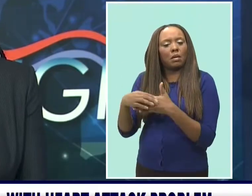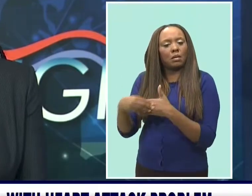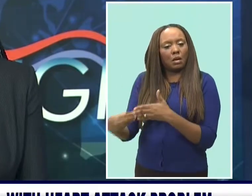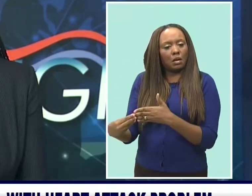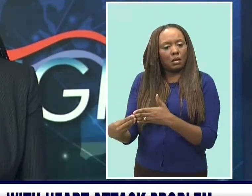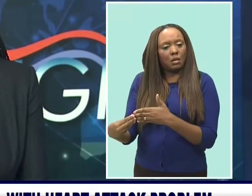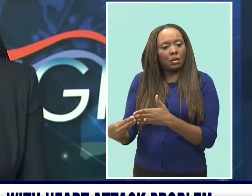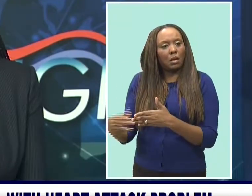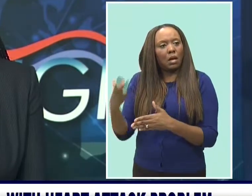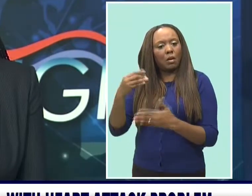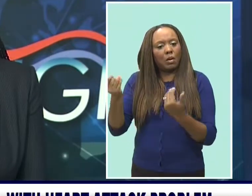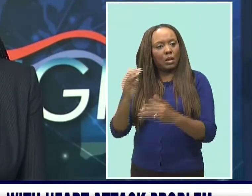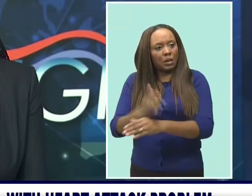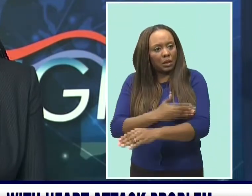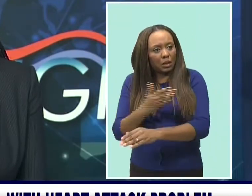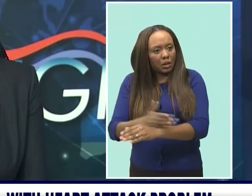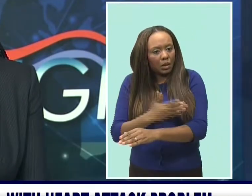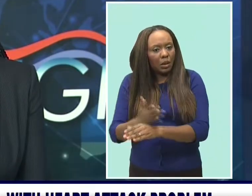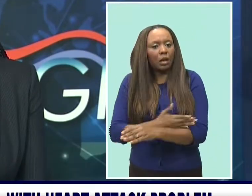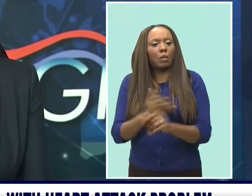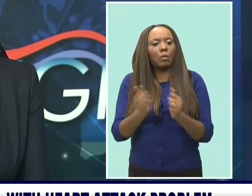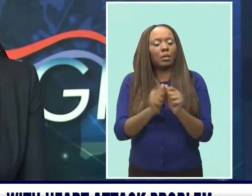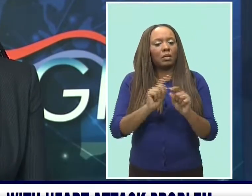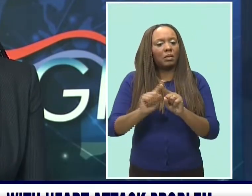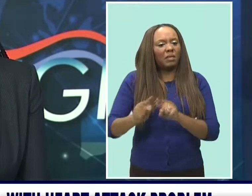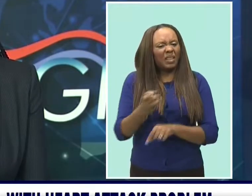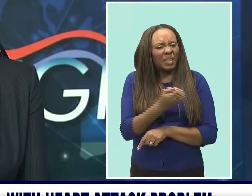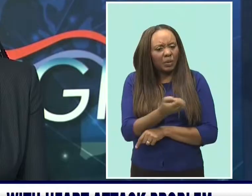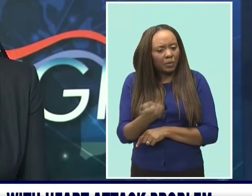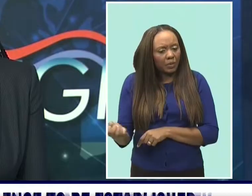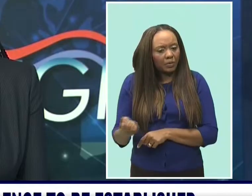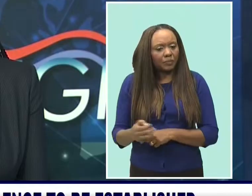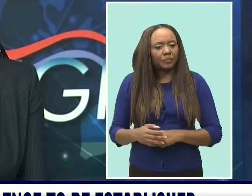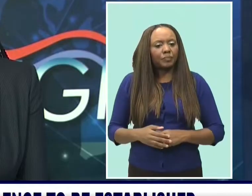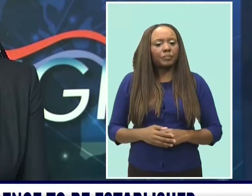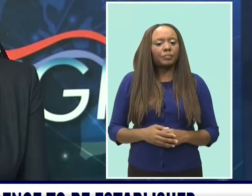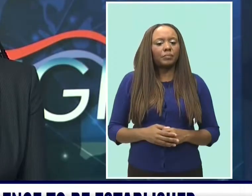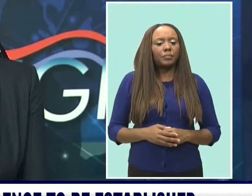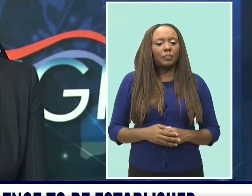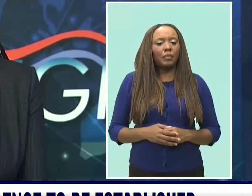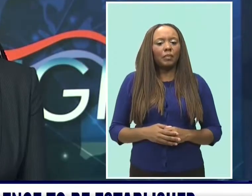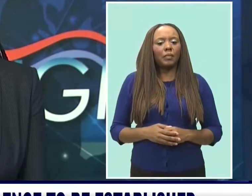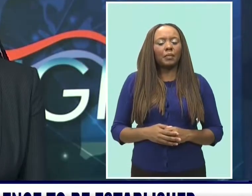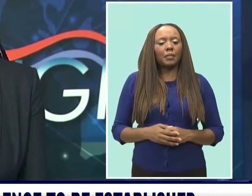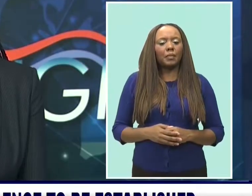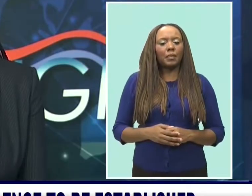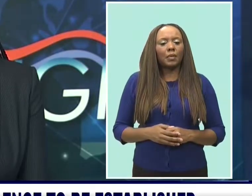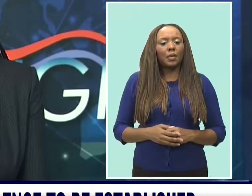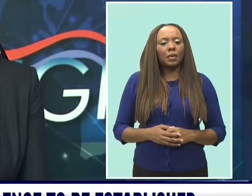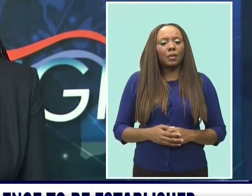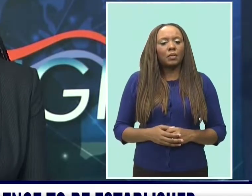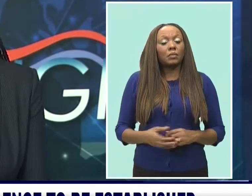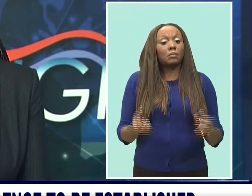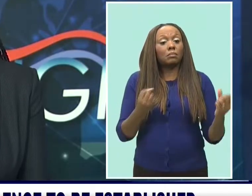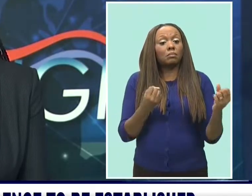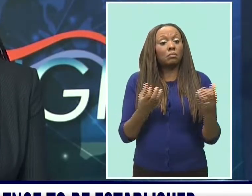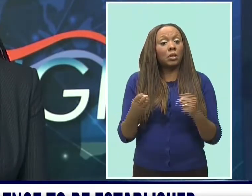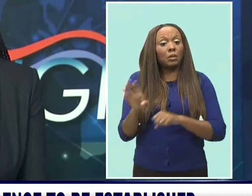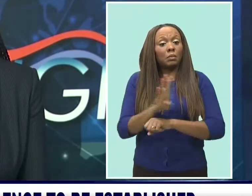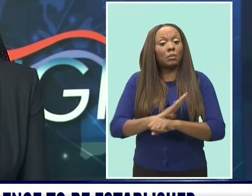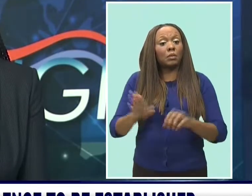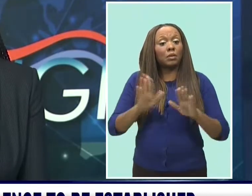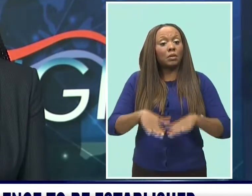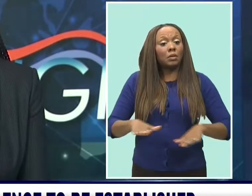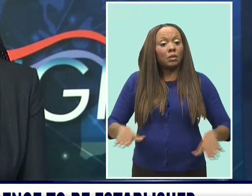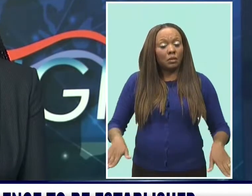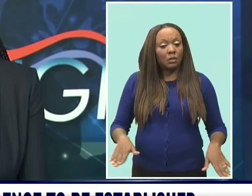to update the facilities' equipment. Now, a significant disclosure impacting the lives of many Barbadian children was